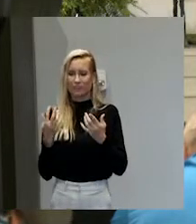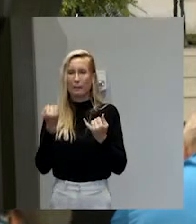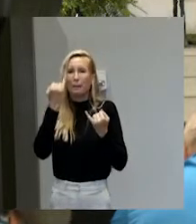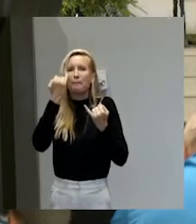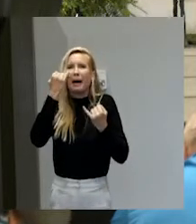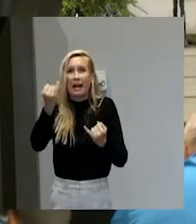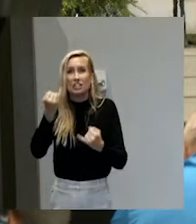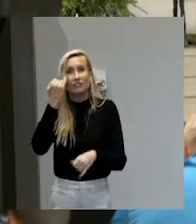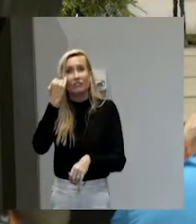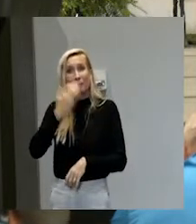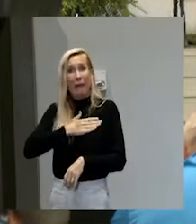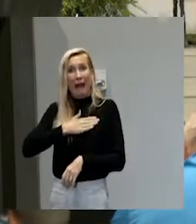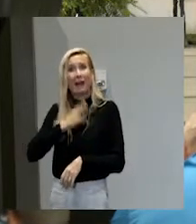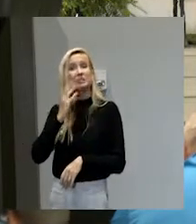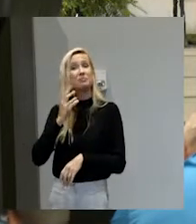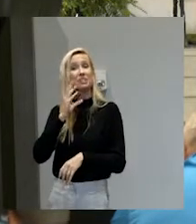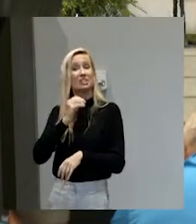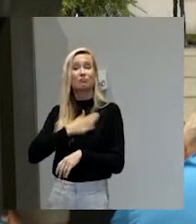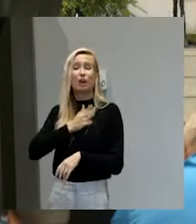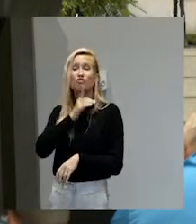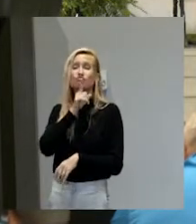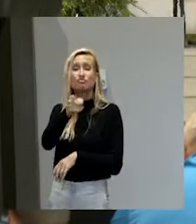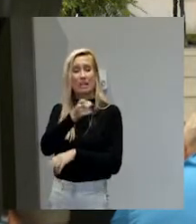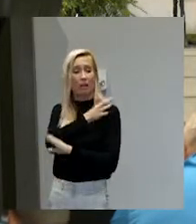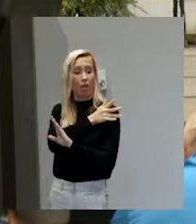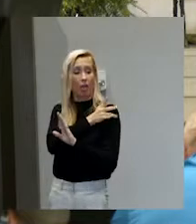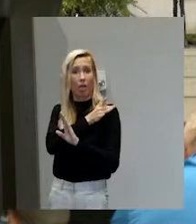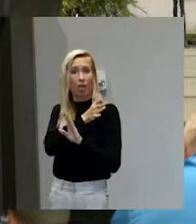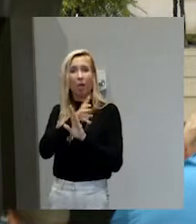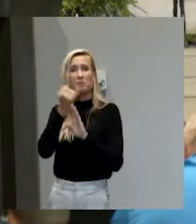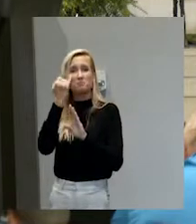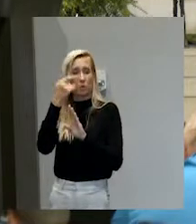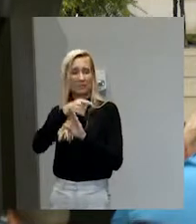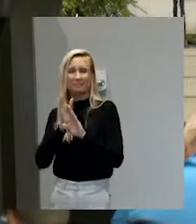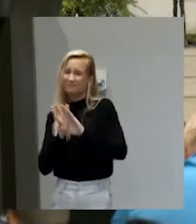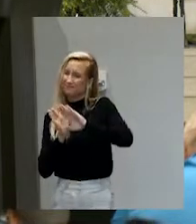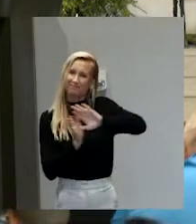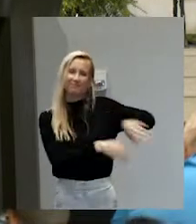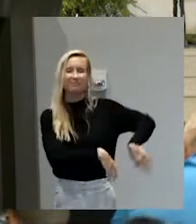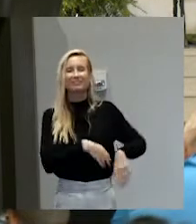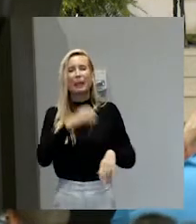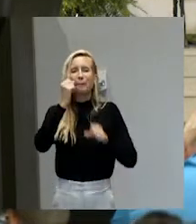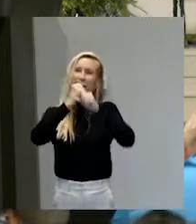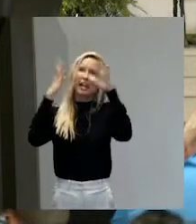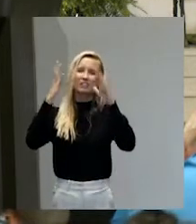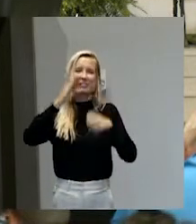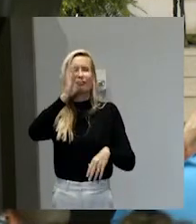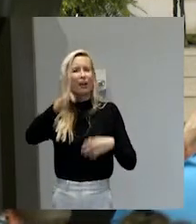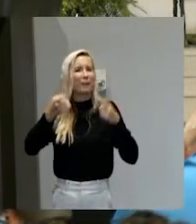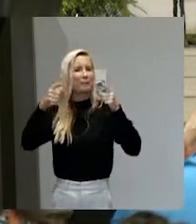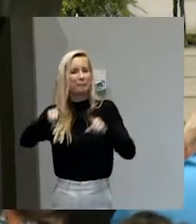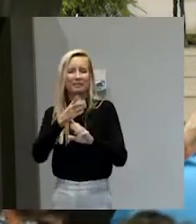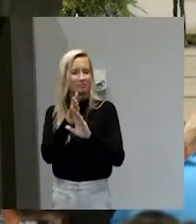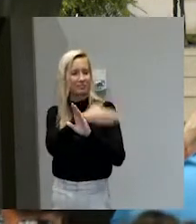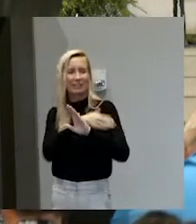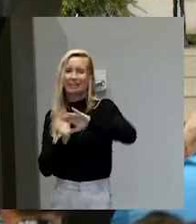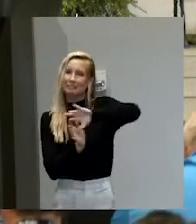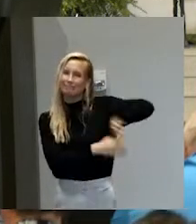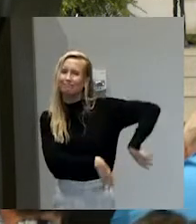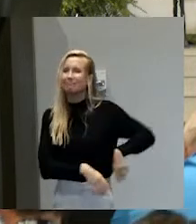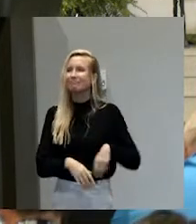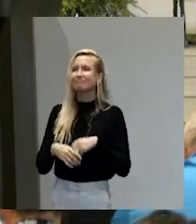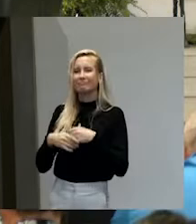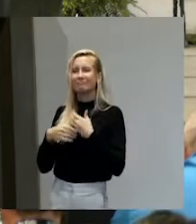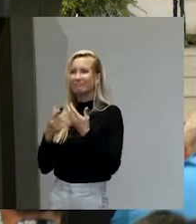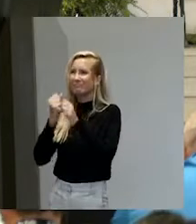absolutely Douglas helped with that. Because Douglas is so free in who he is. And he's like, who cares about being normal, right? And